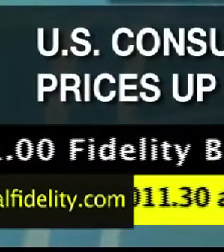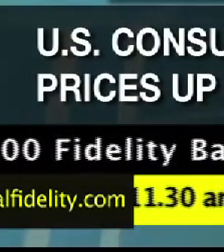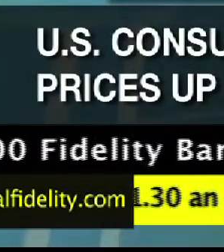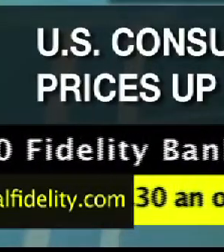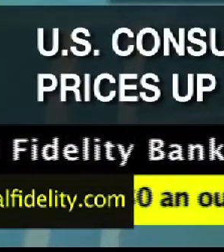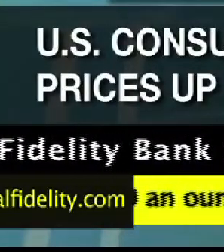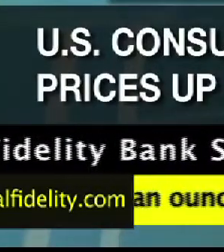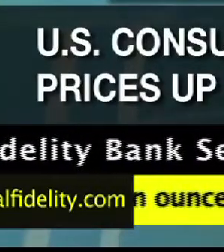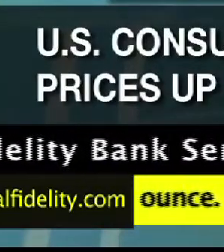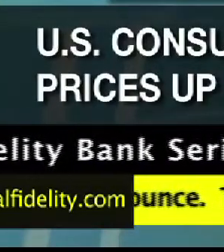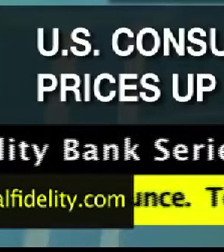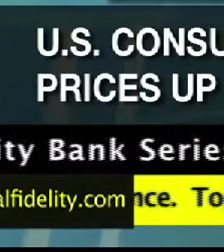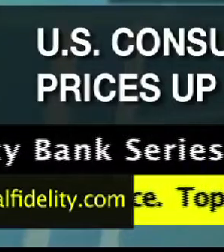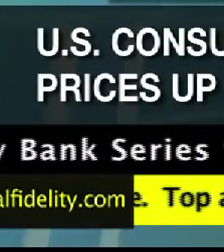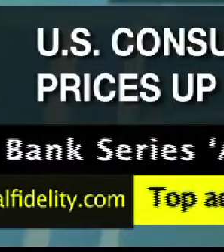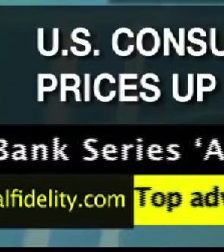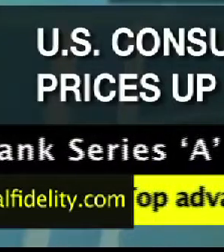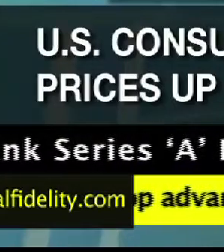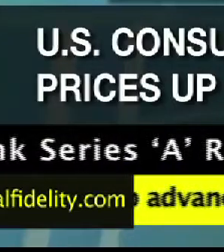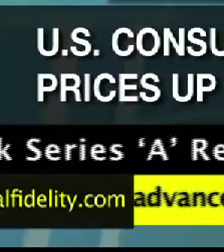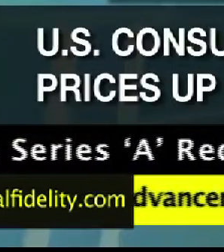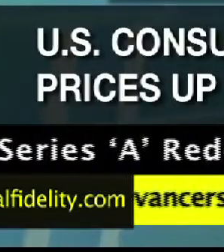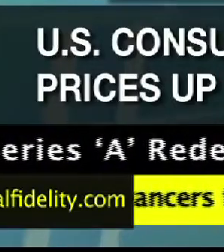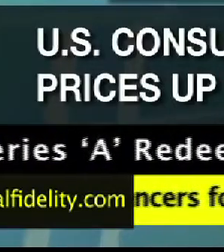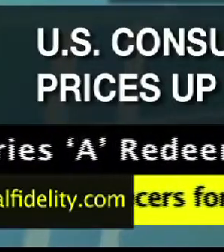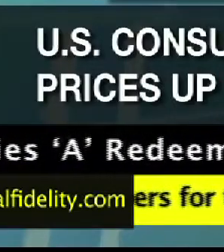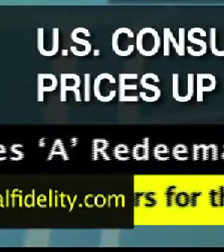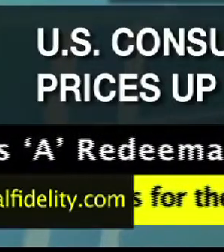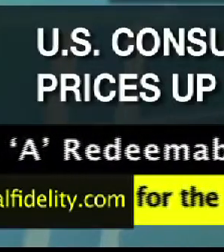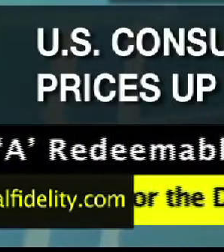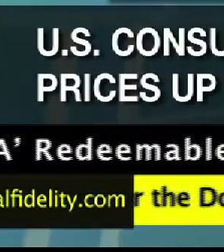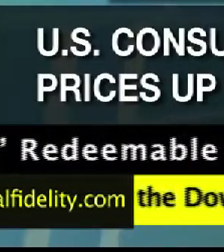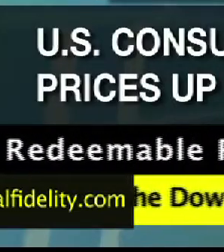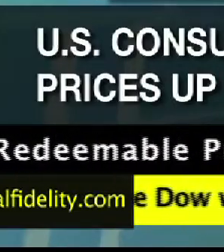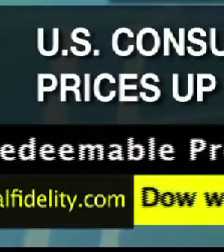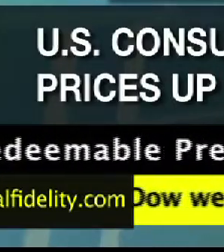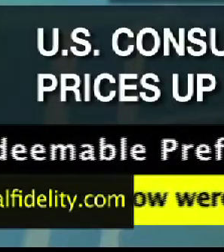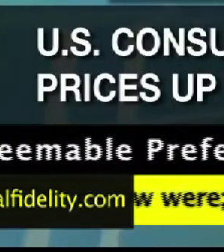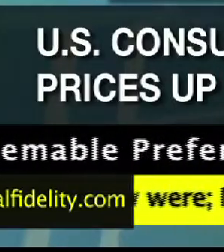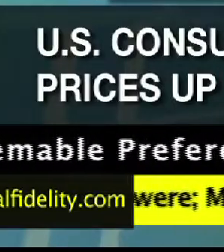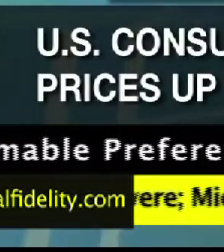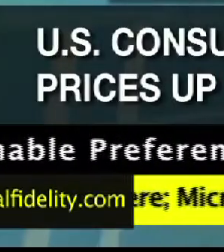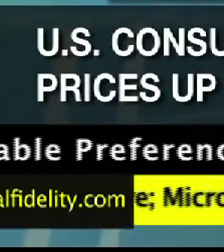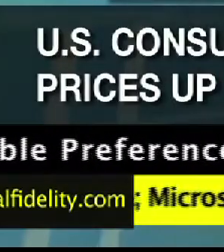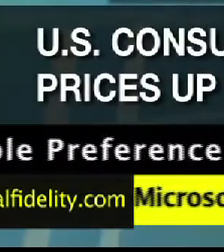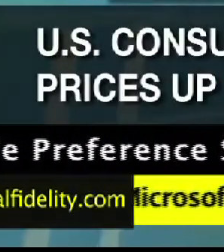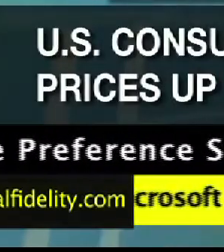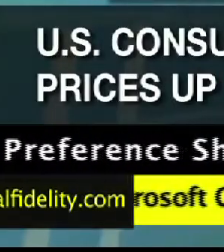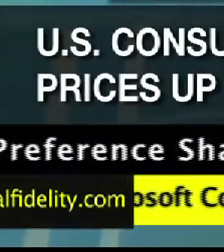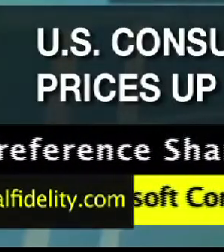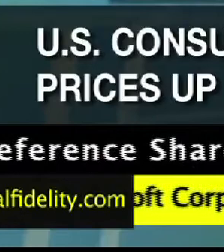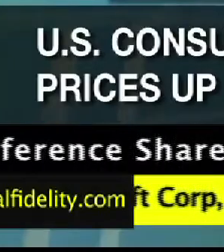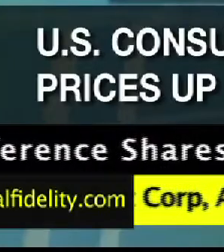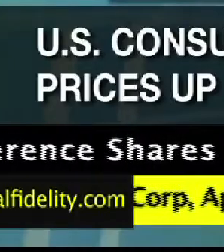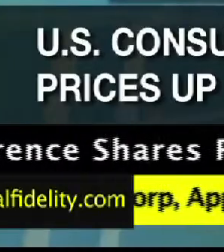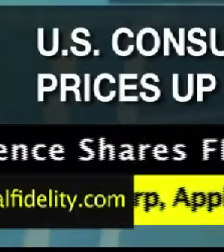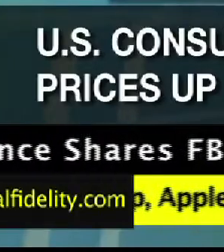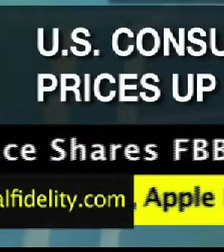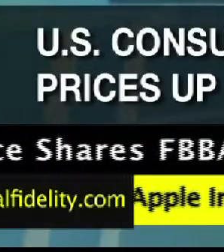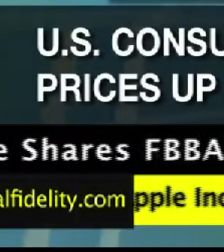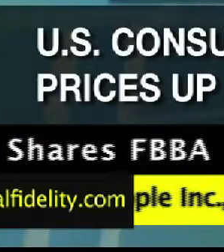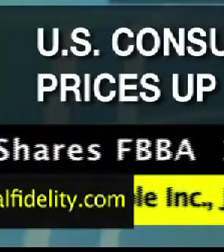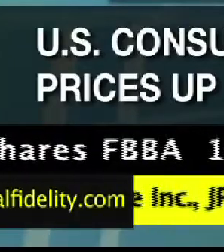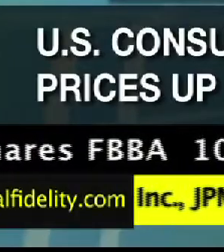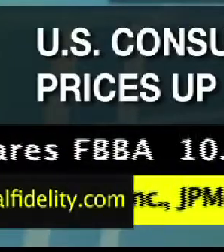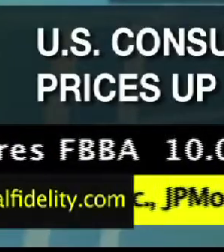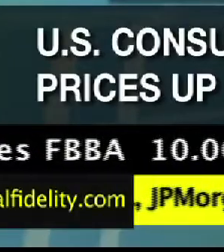fifth straight month in June, pushed higher by a rise in the cost of fuel and food. Prices rose 0.3% last